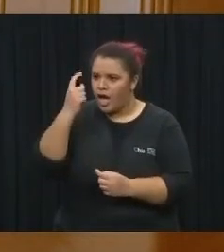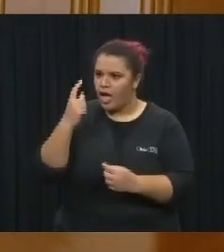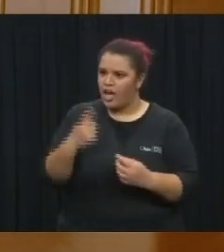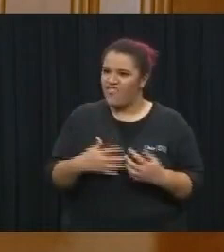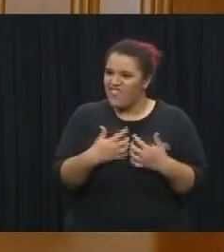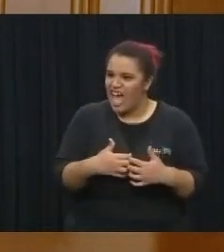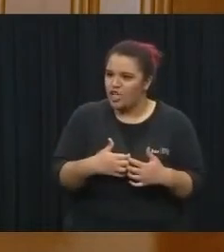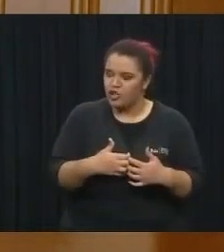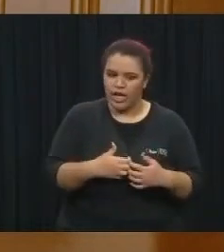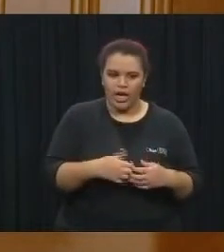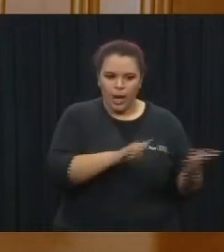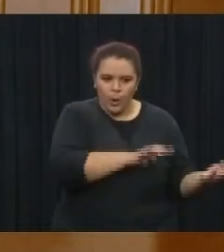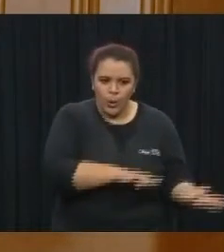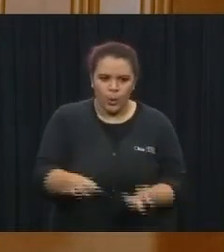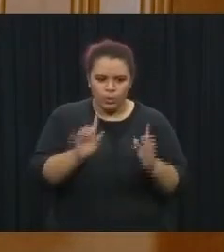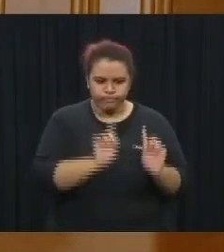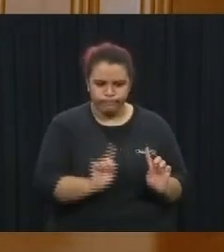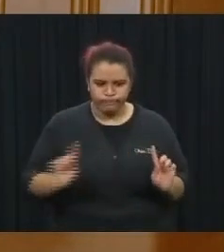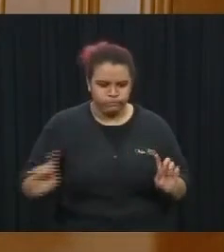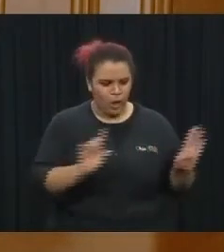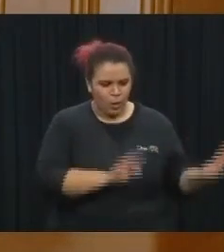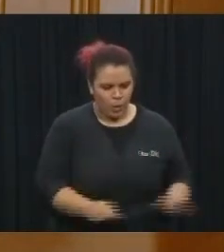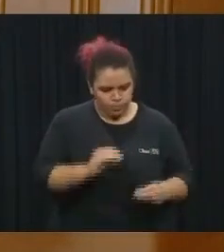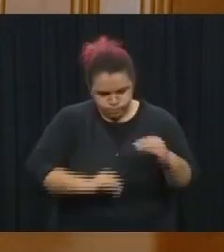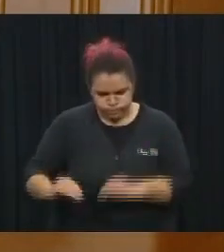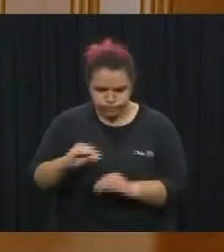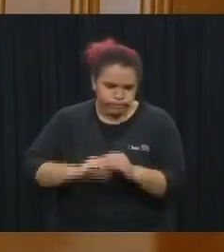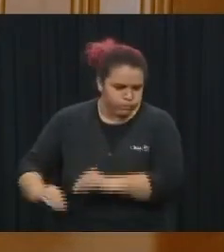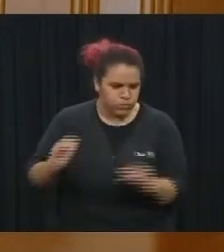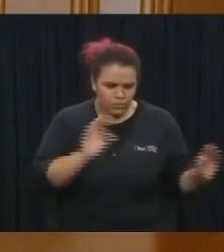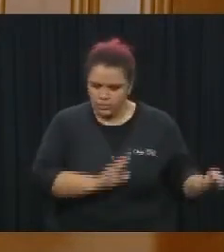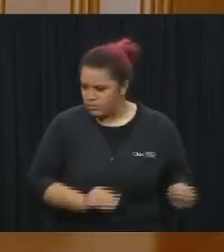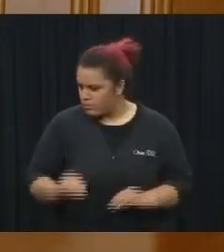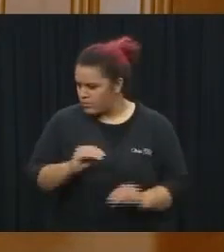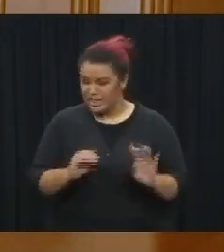factory? Can they stay open? And who tells them?